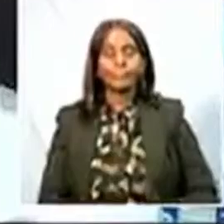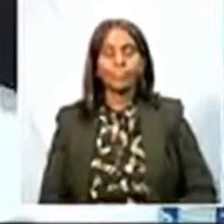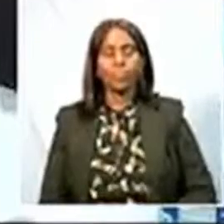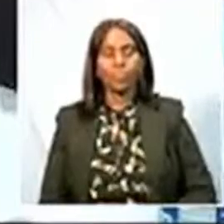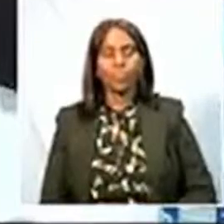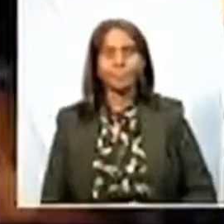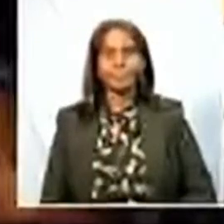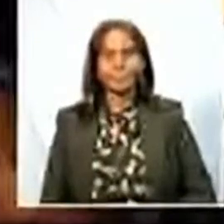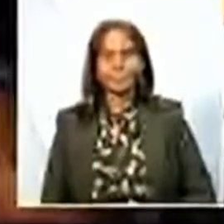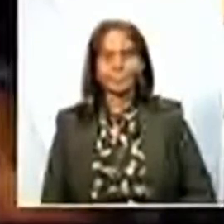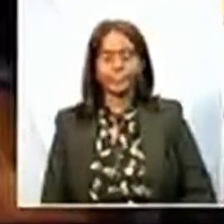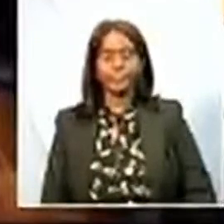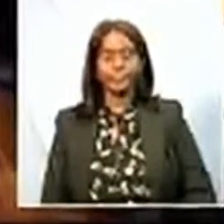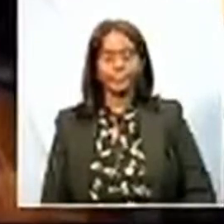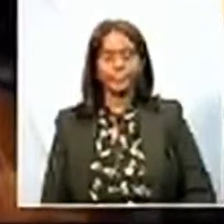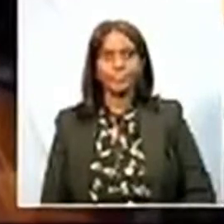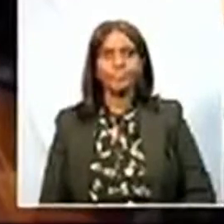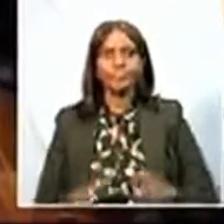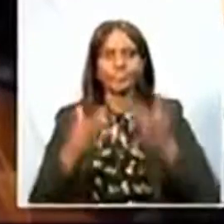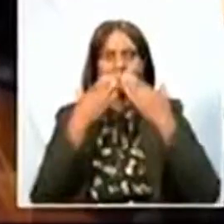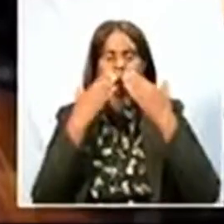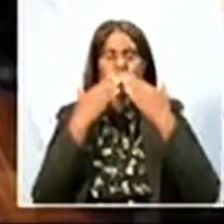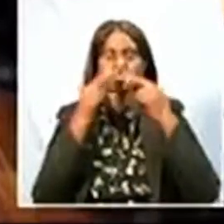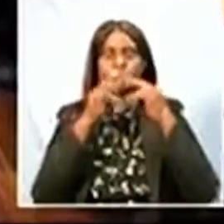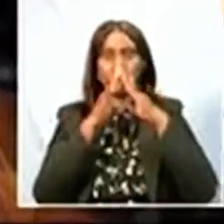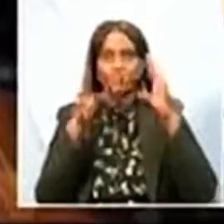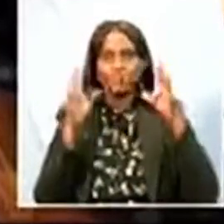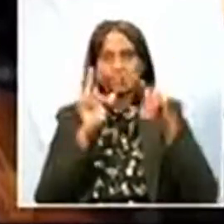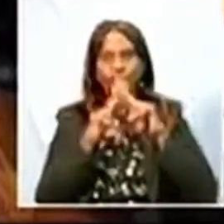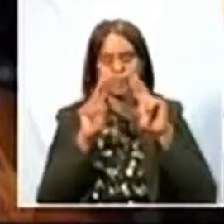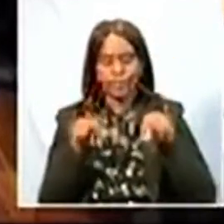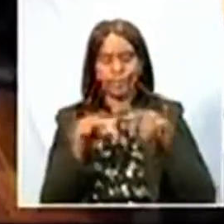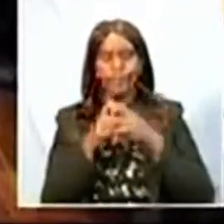Pavyuma. Thank you very much, Chair.